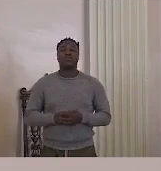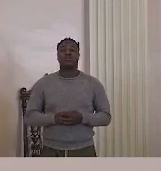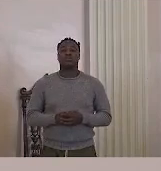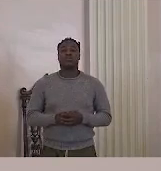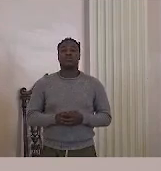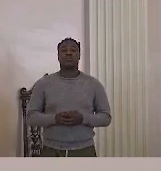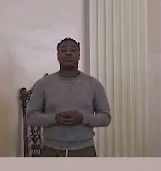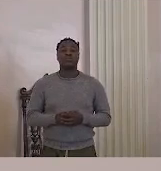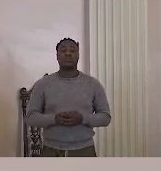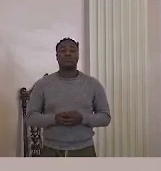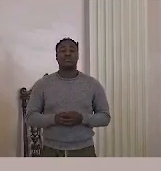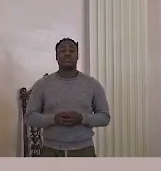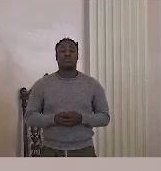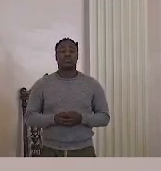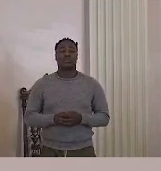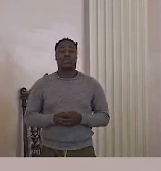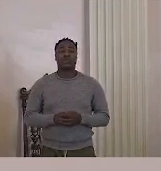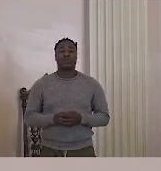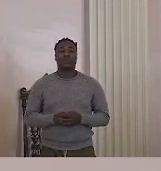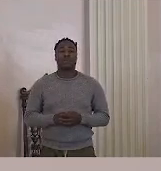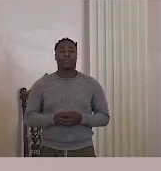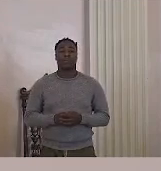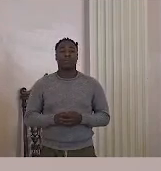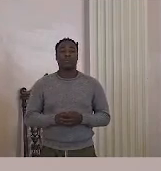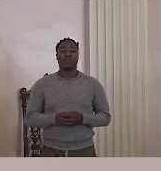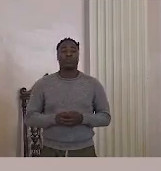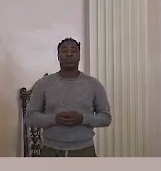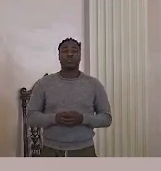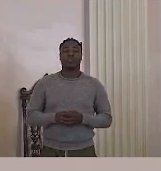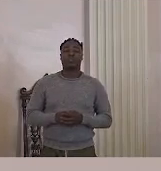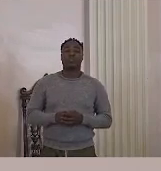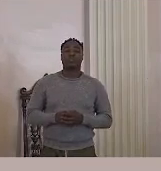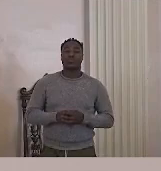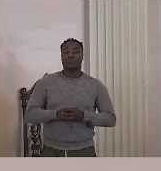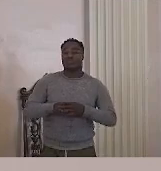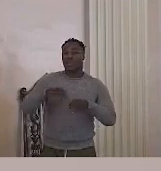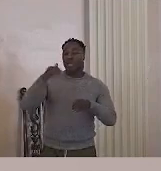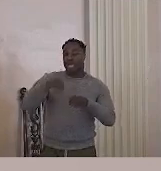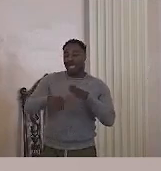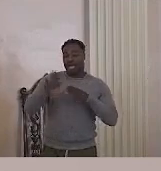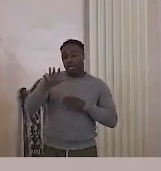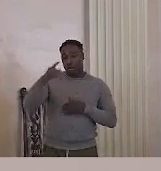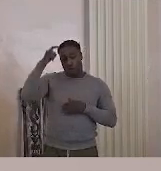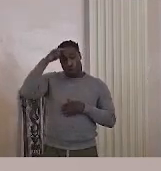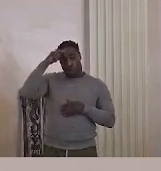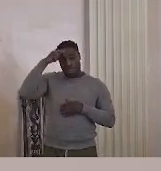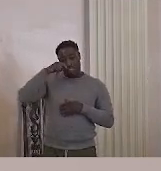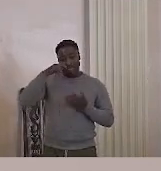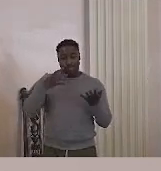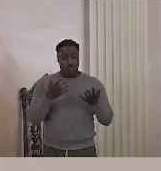It lands somewhere in the wisdom of the frame that you are carrying.